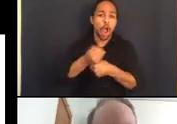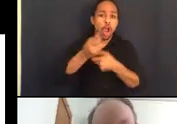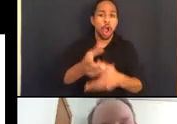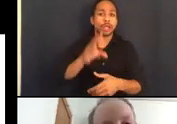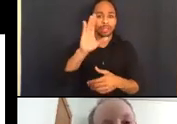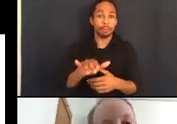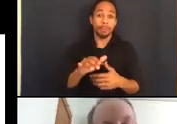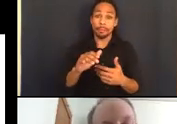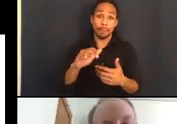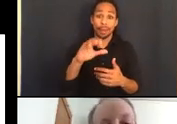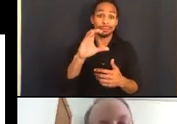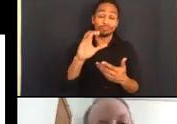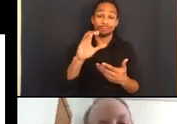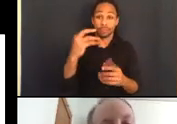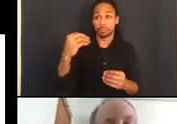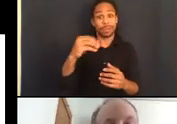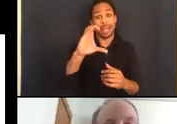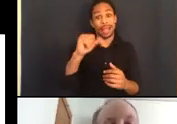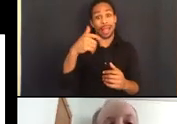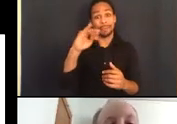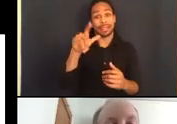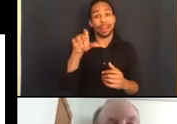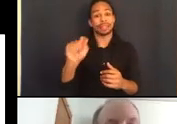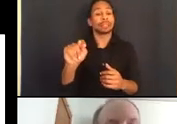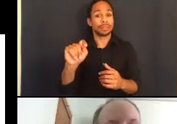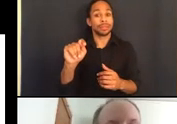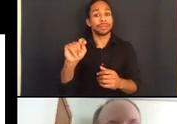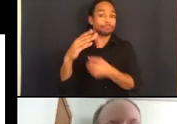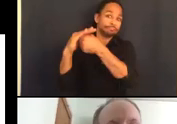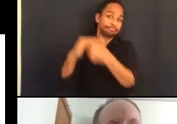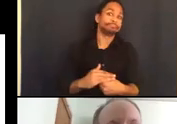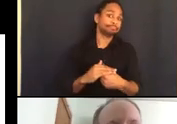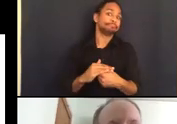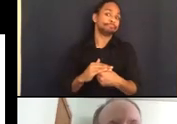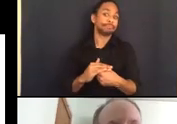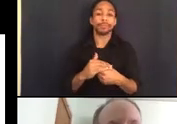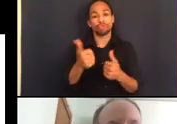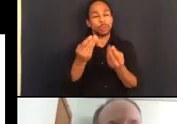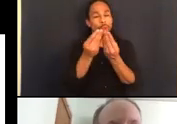and capitalism. Excuse me. Next slide, please.